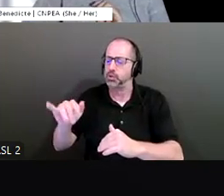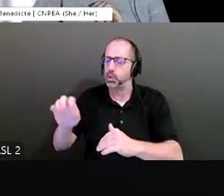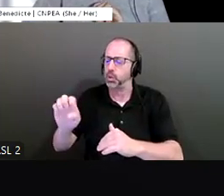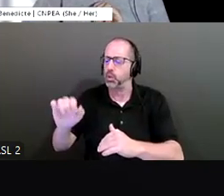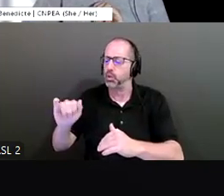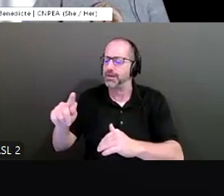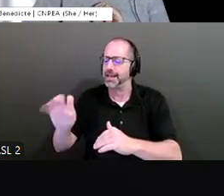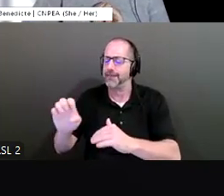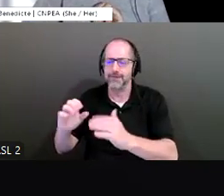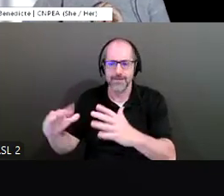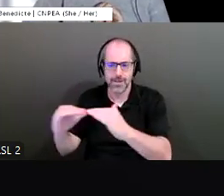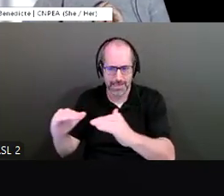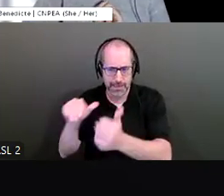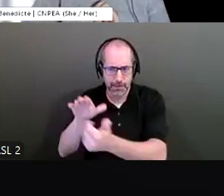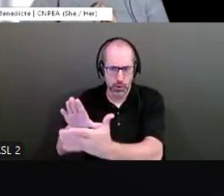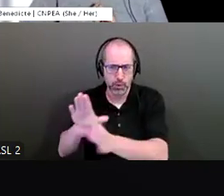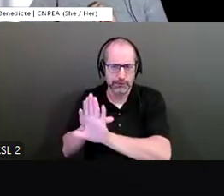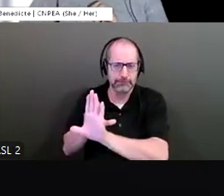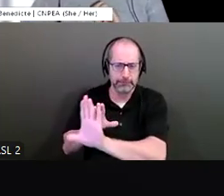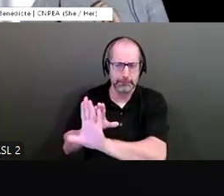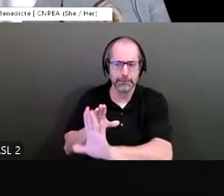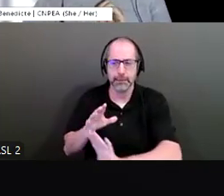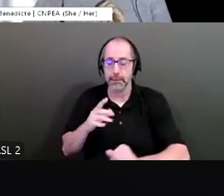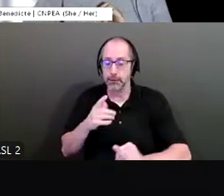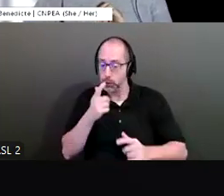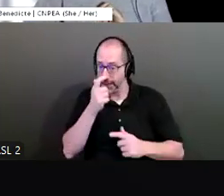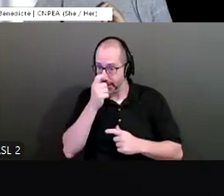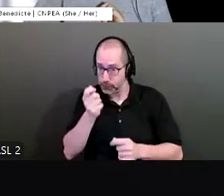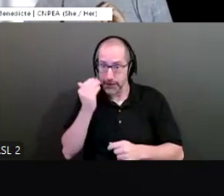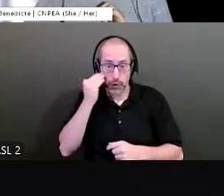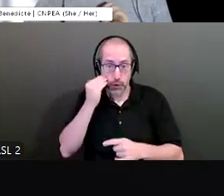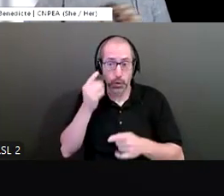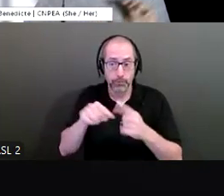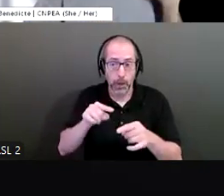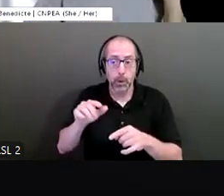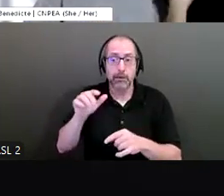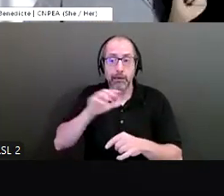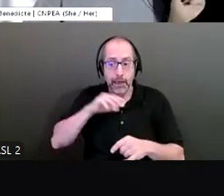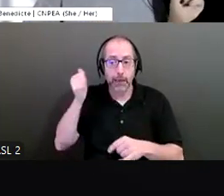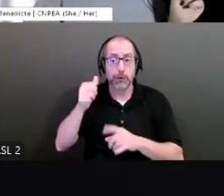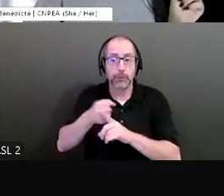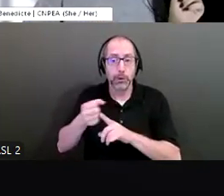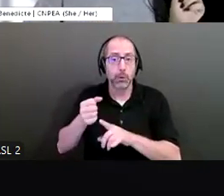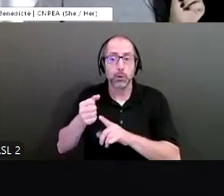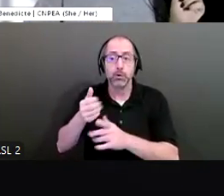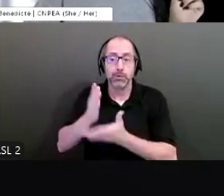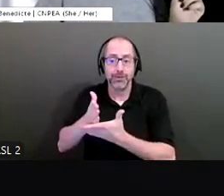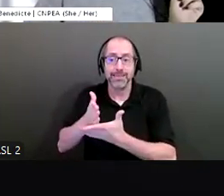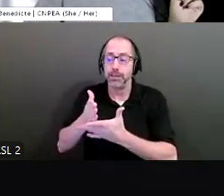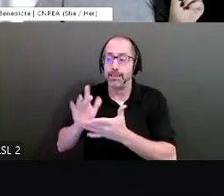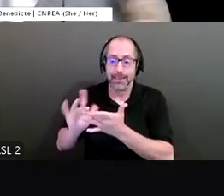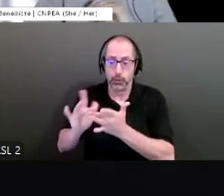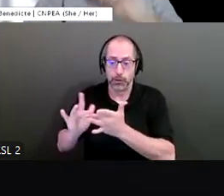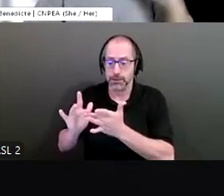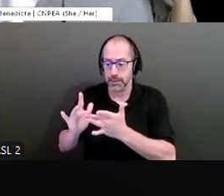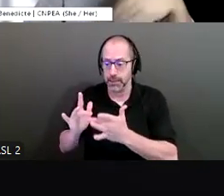think, Rayanne, they're interesting to know about elder abuse prevention networks in their area. And while we're on resources, I'm sorry, we're